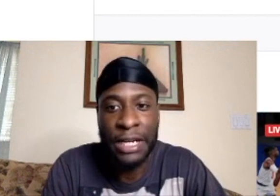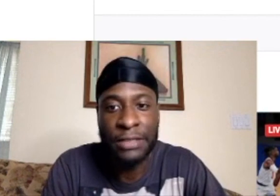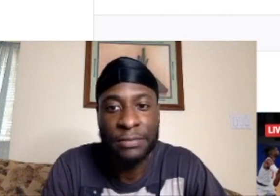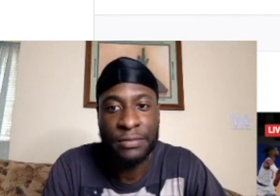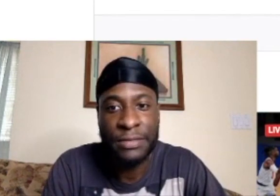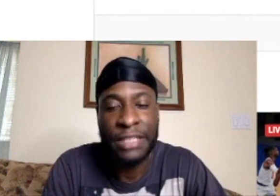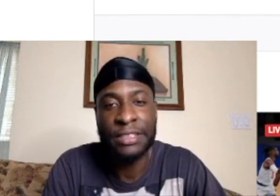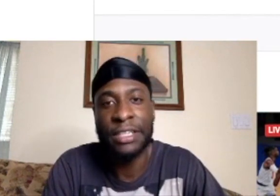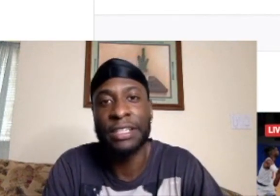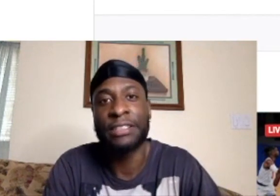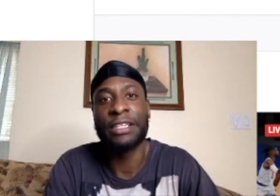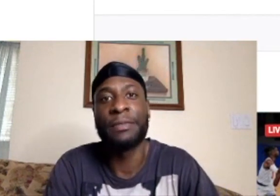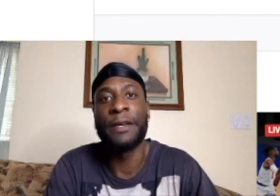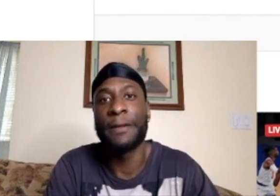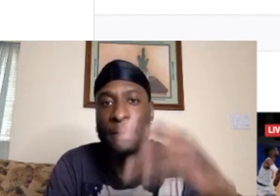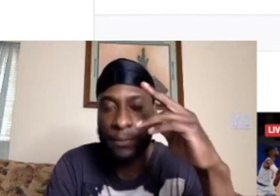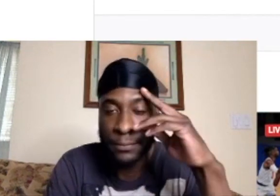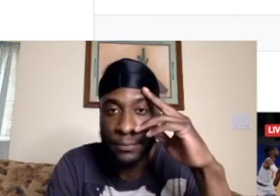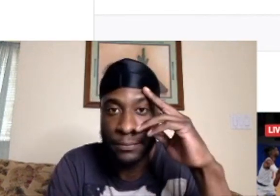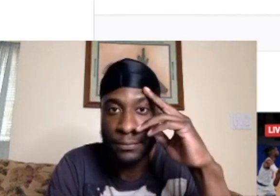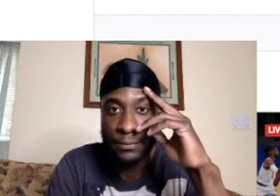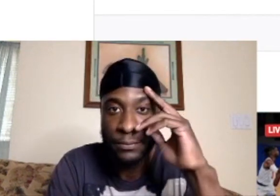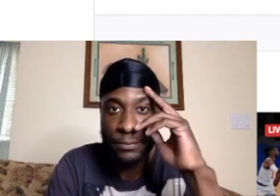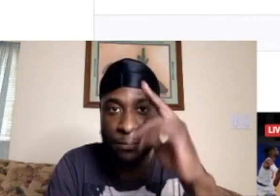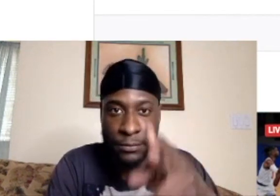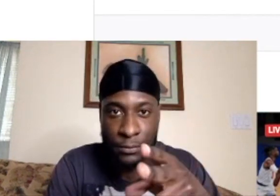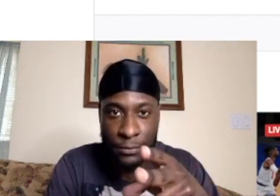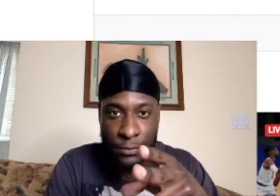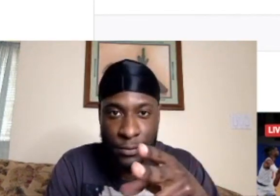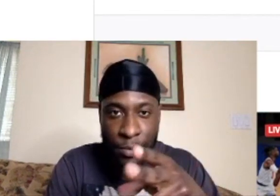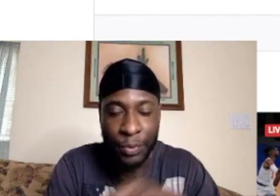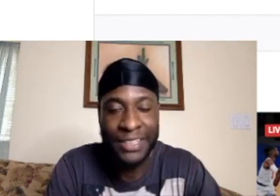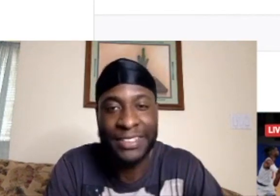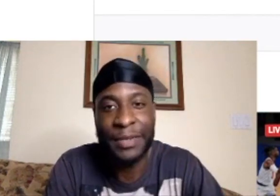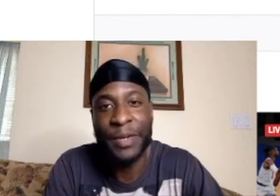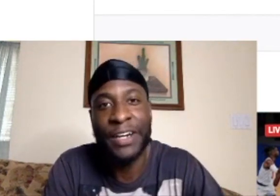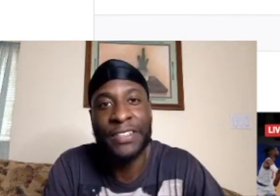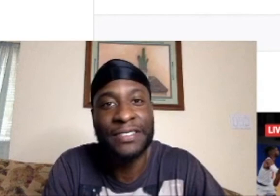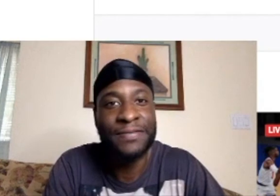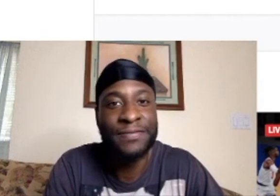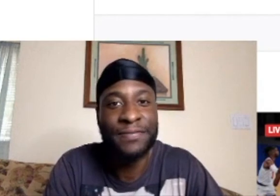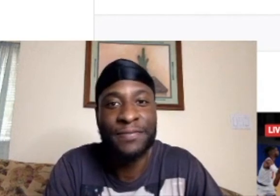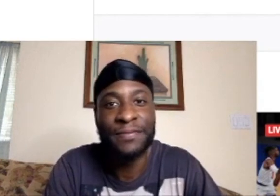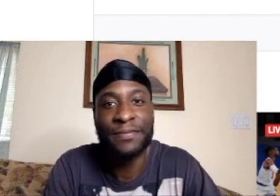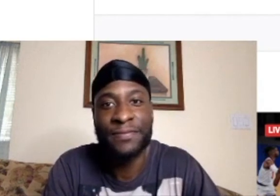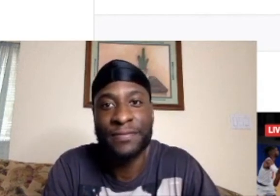boy Don. And I'll see y'all next time, man. Peace. I'm out.